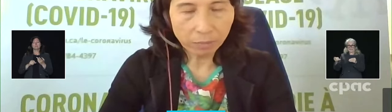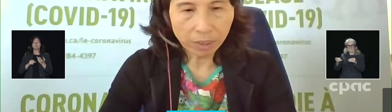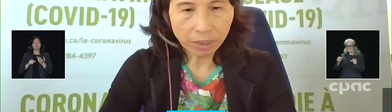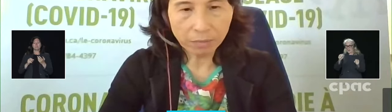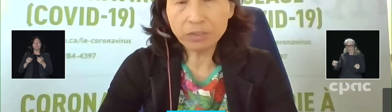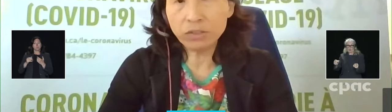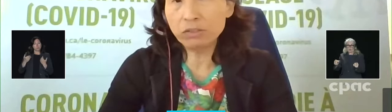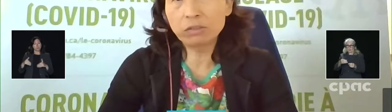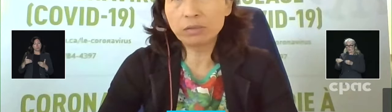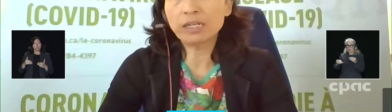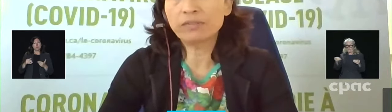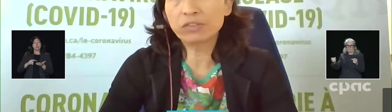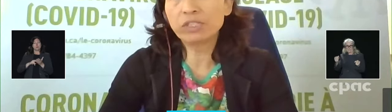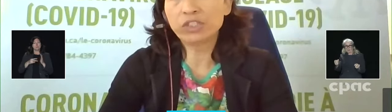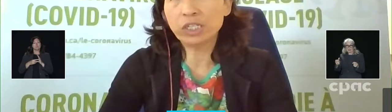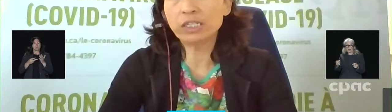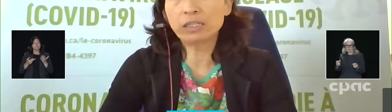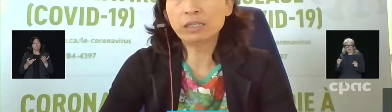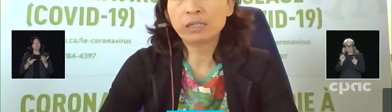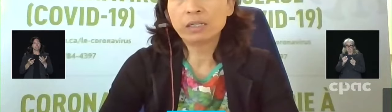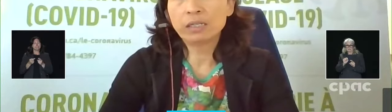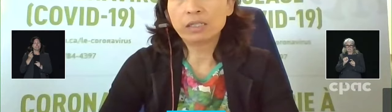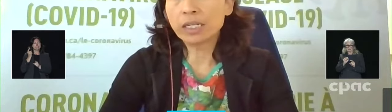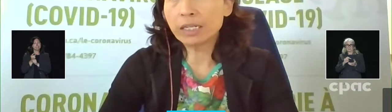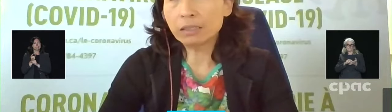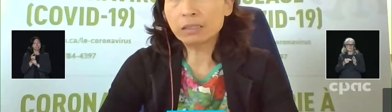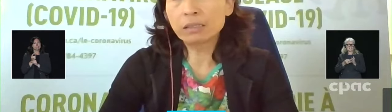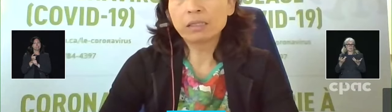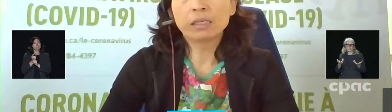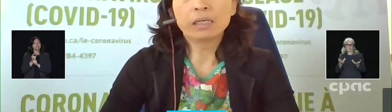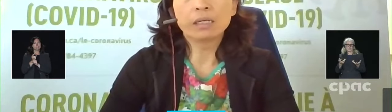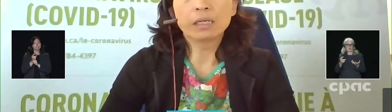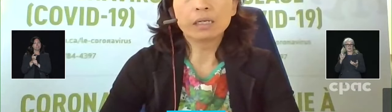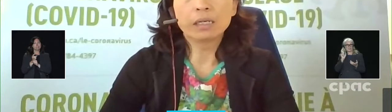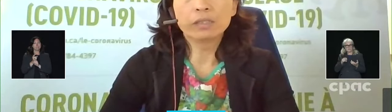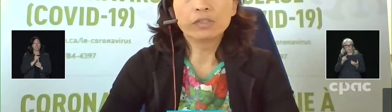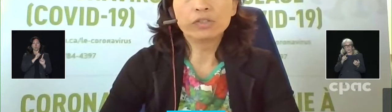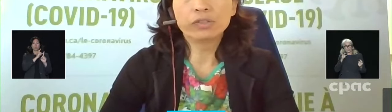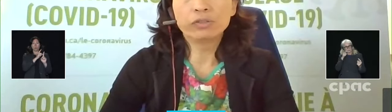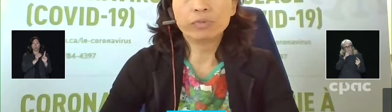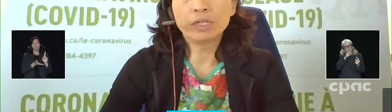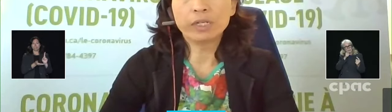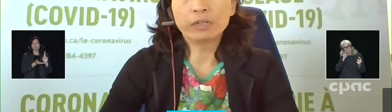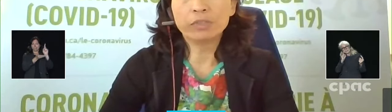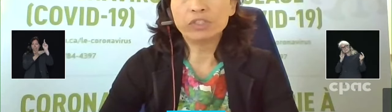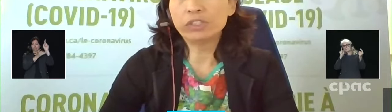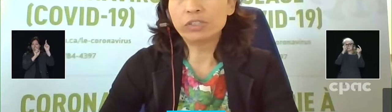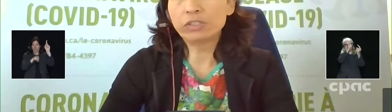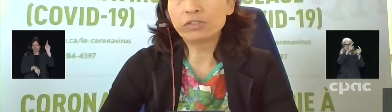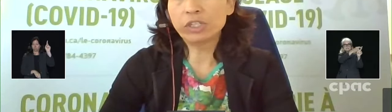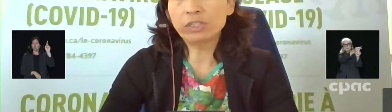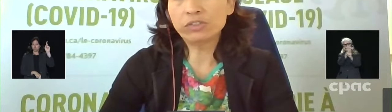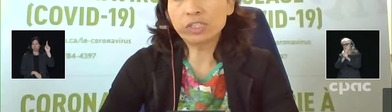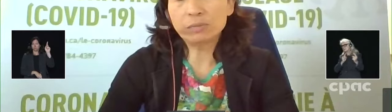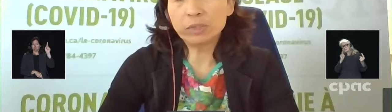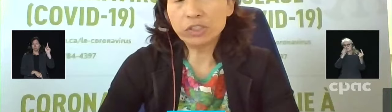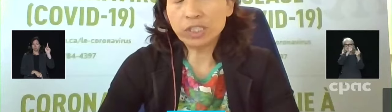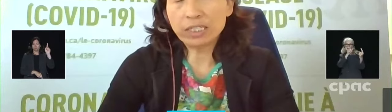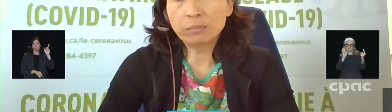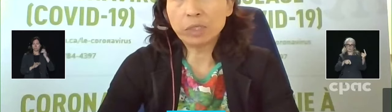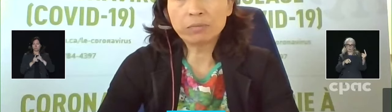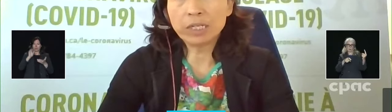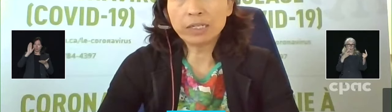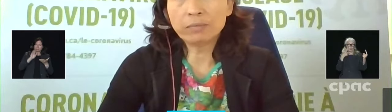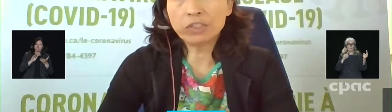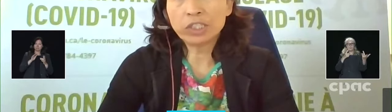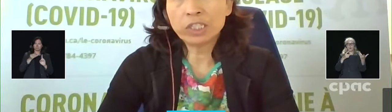on transmissibility means you do have to reach higher targets to reduce those chains of transmission. That's